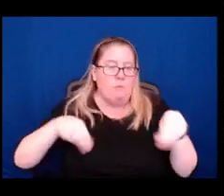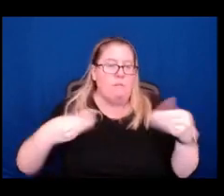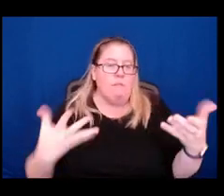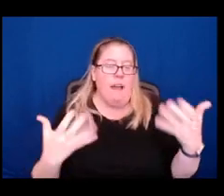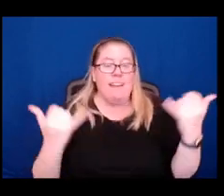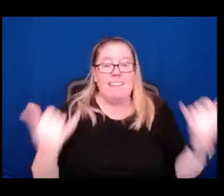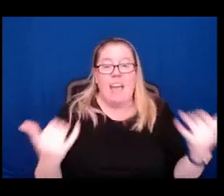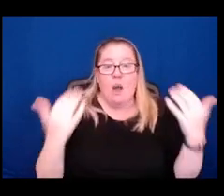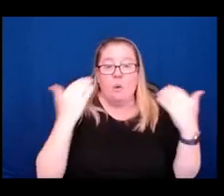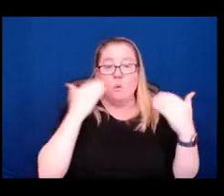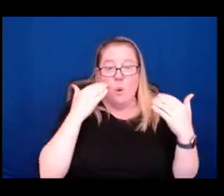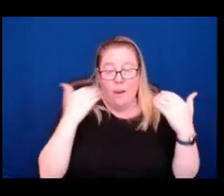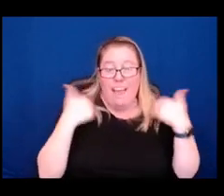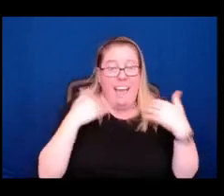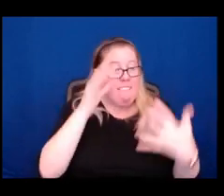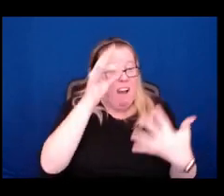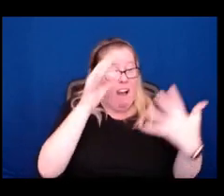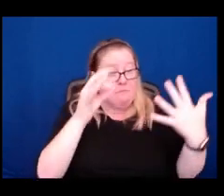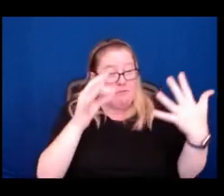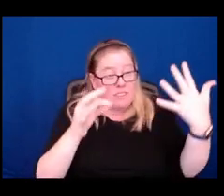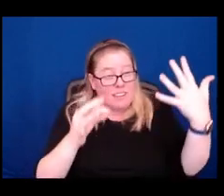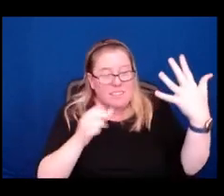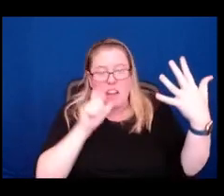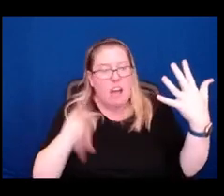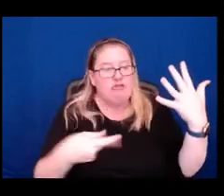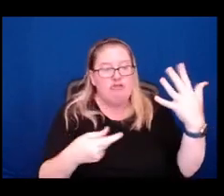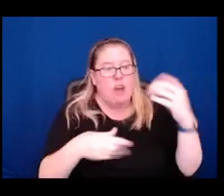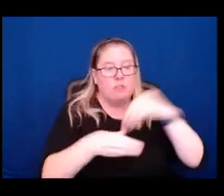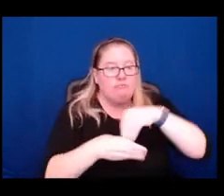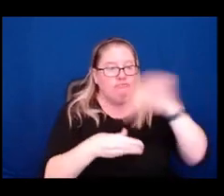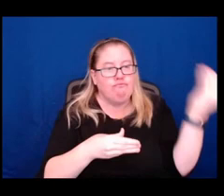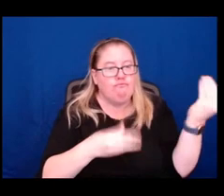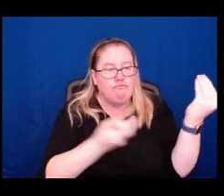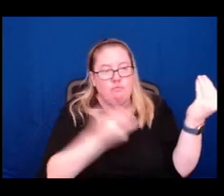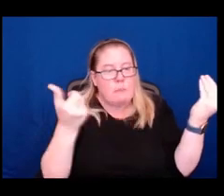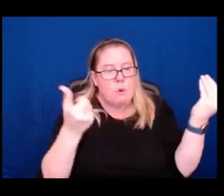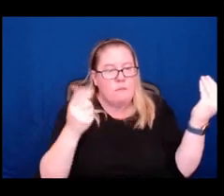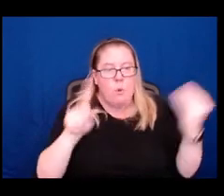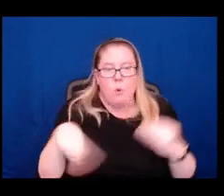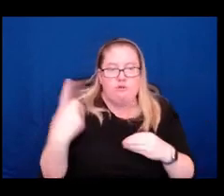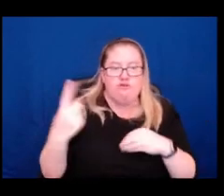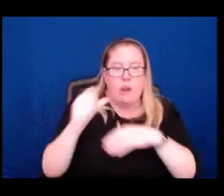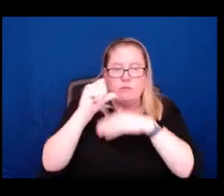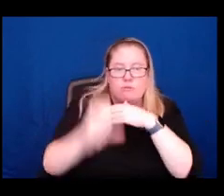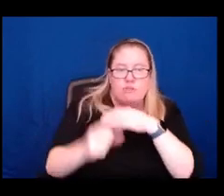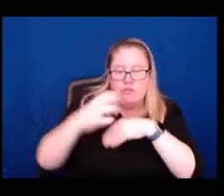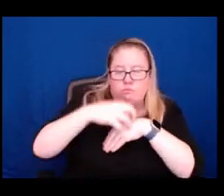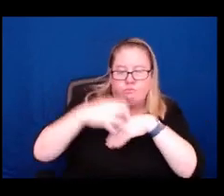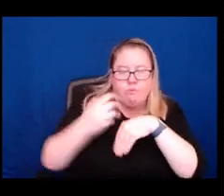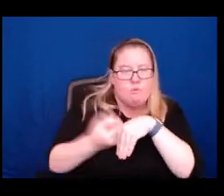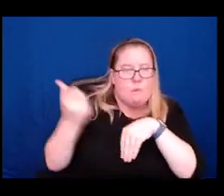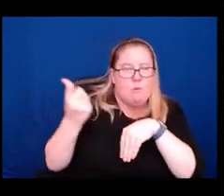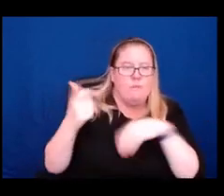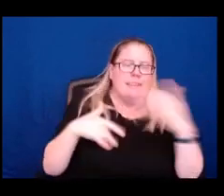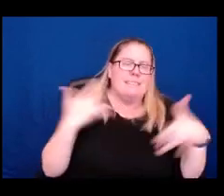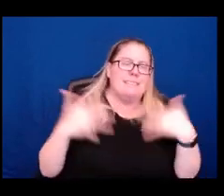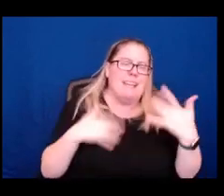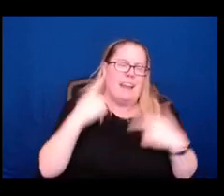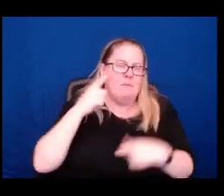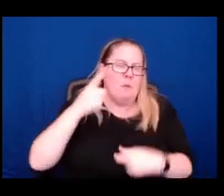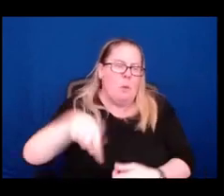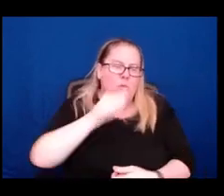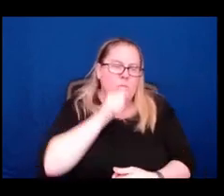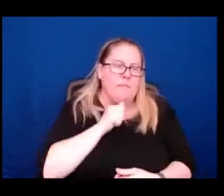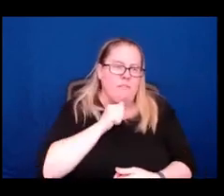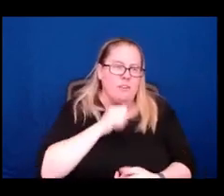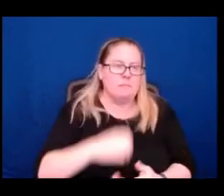to provide is that they now know that they have more options than just a hysterectomy or just a myomectomy, which is extremely exciting for